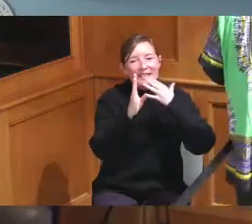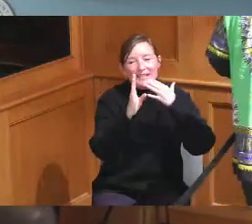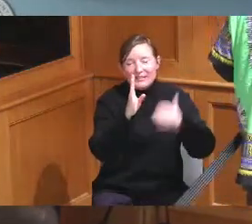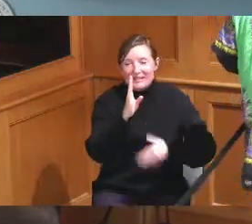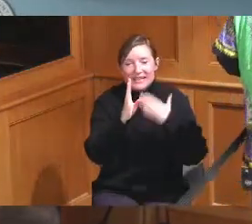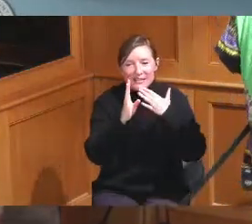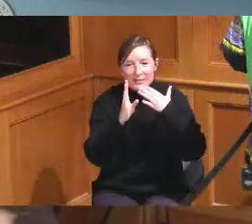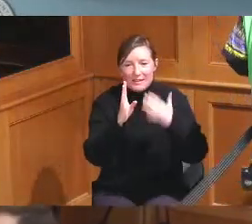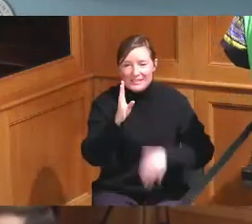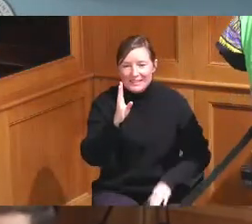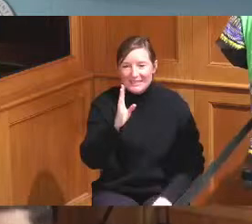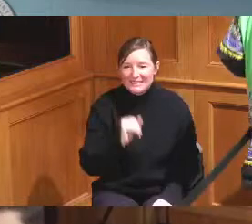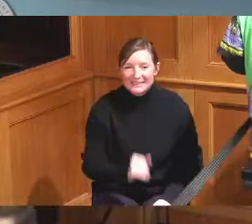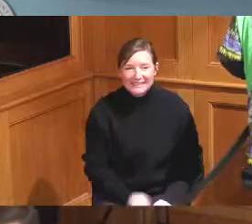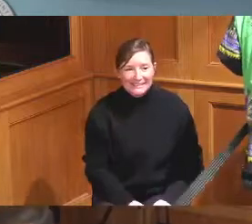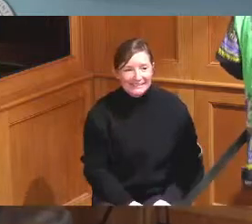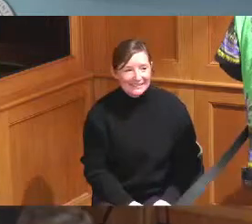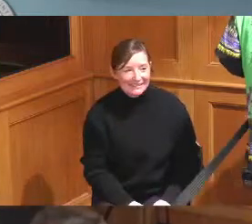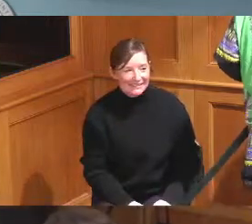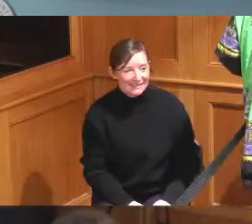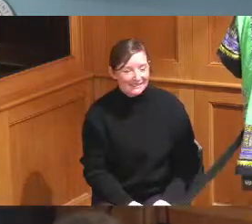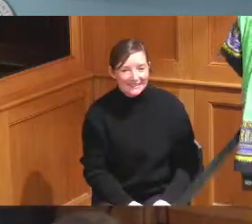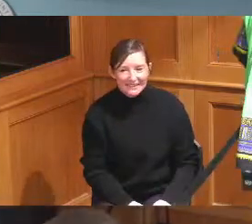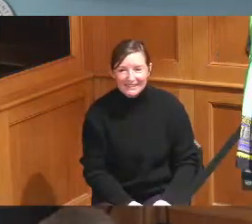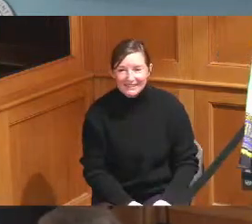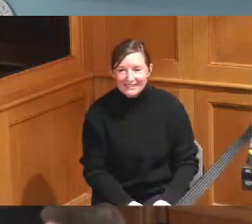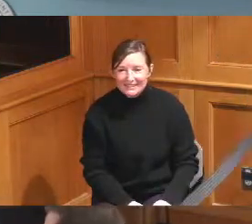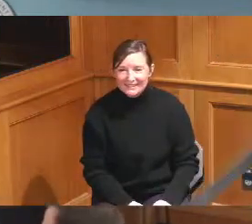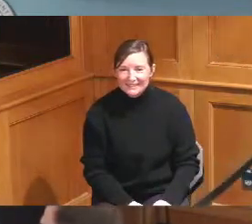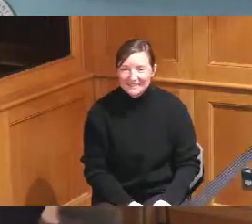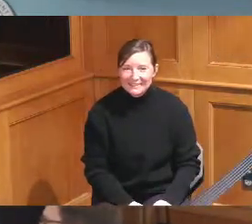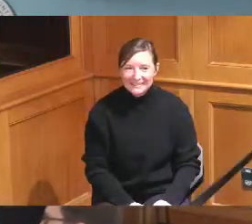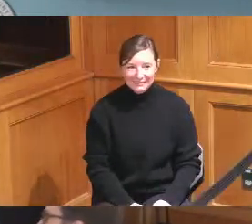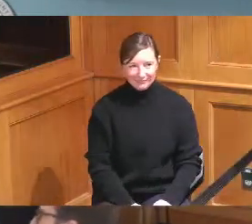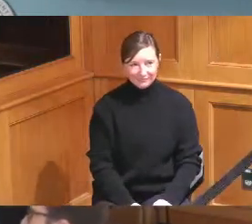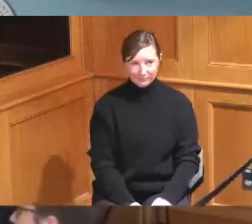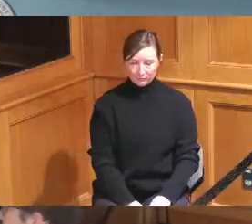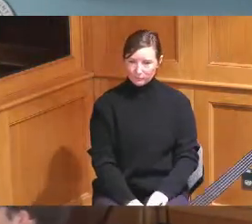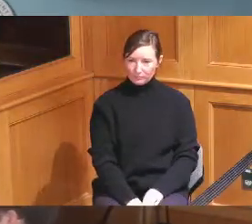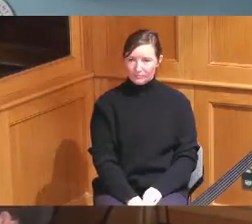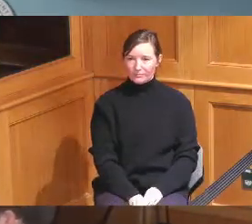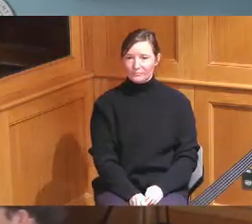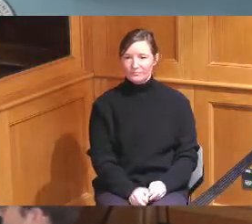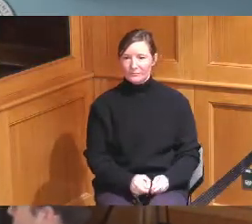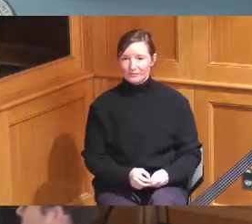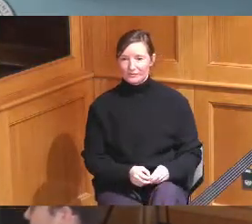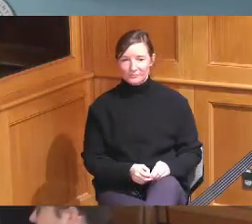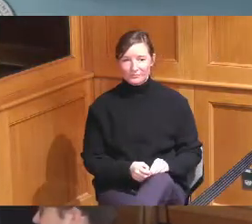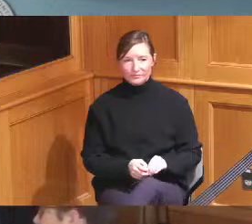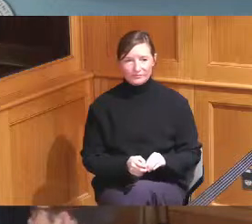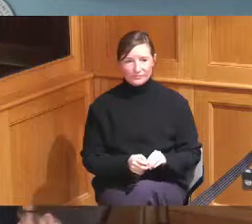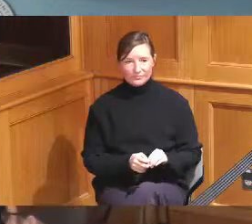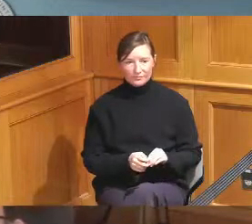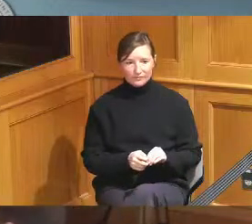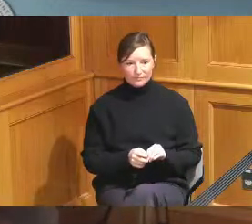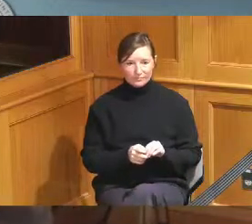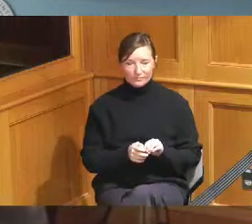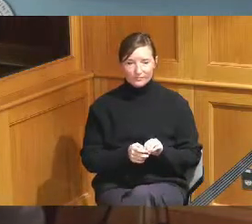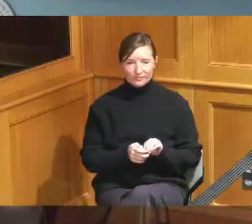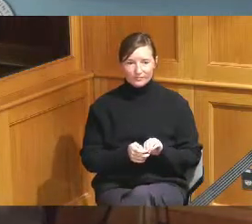us, why are you down there? Are you supposed to be over here? Got him. Okay. We got him back there. Okay.